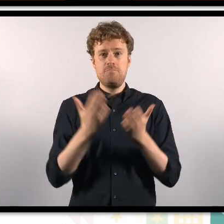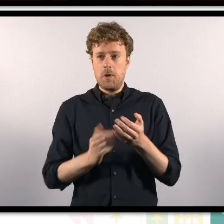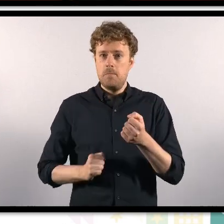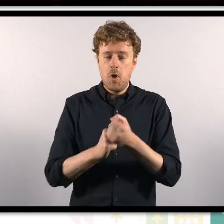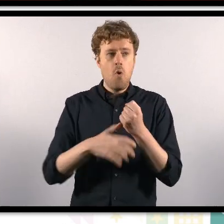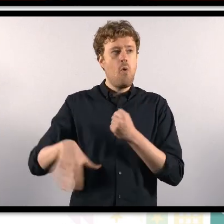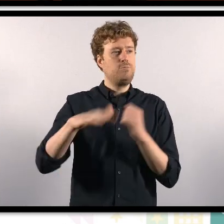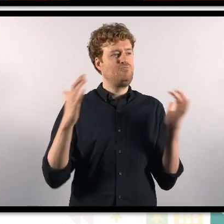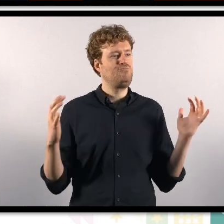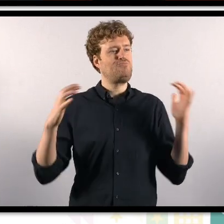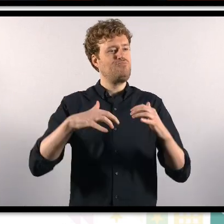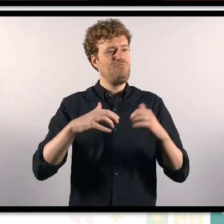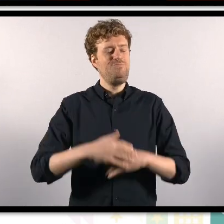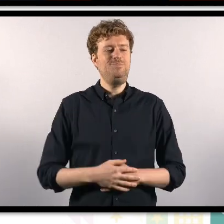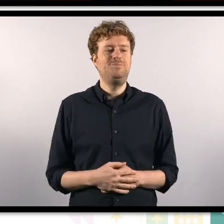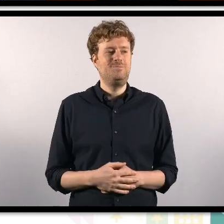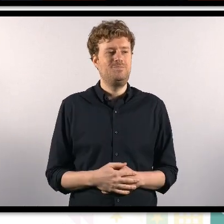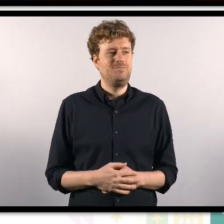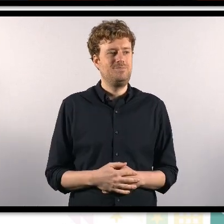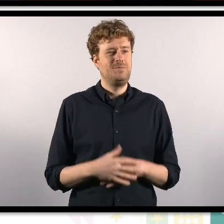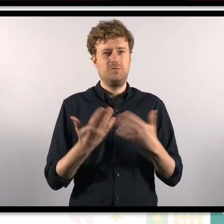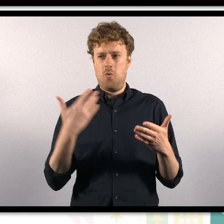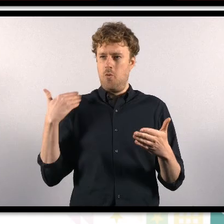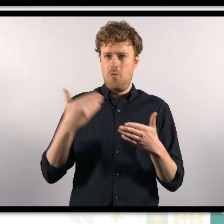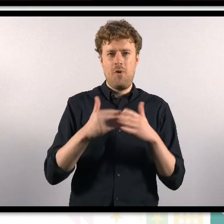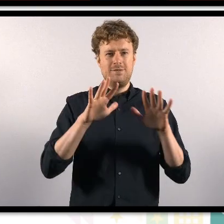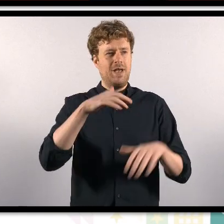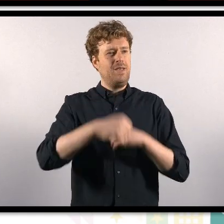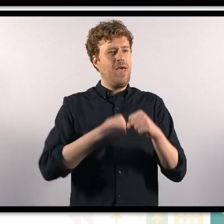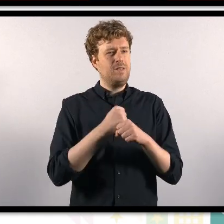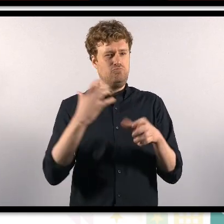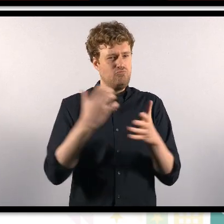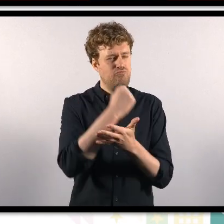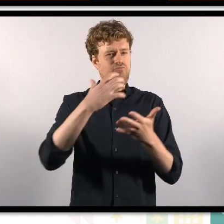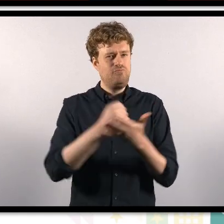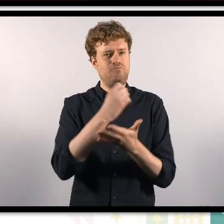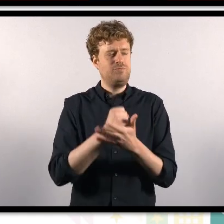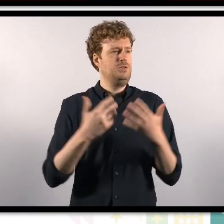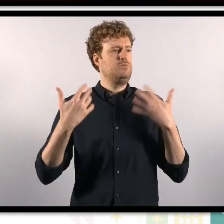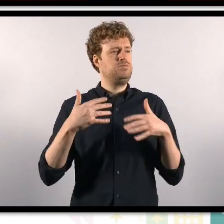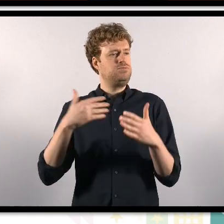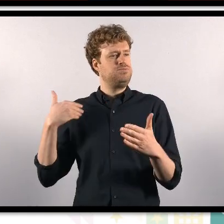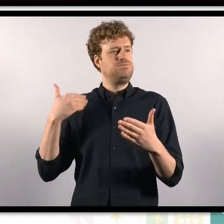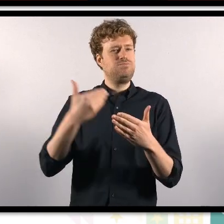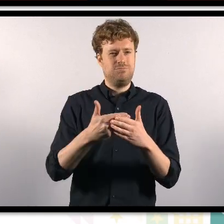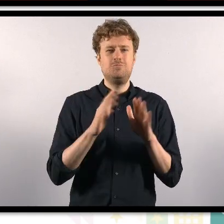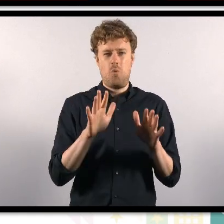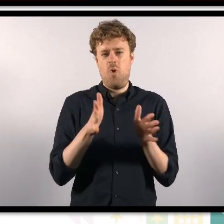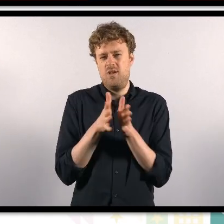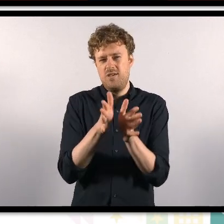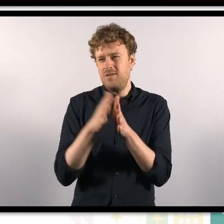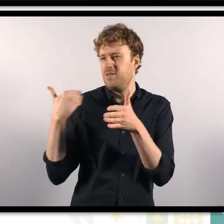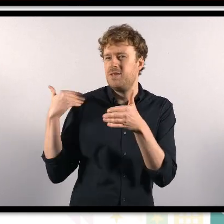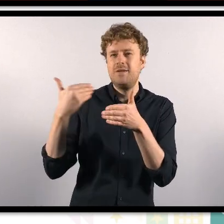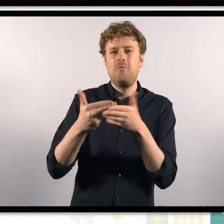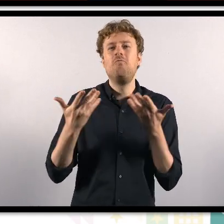history. So if we look at Cloud Native today, CNCF, there are over 275,000 contributors to over